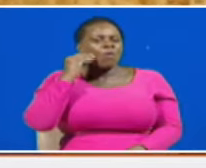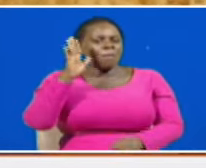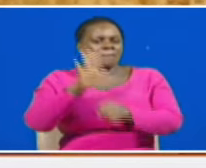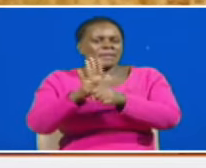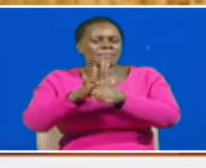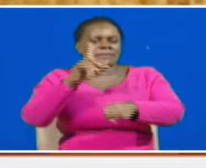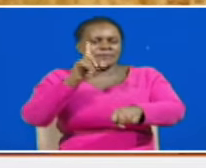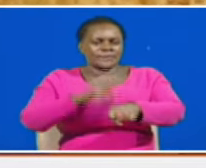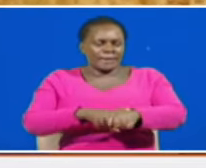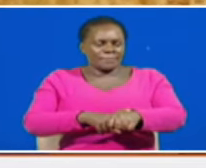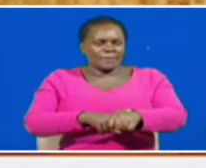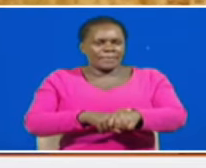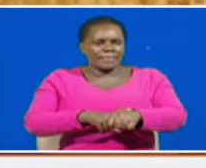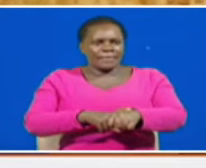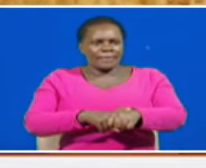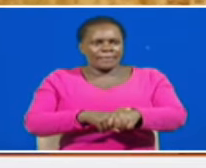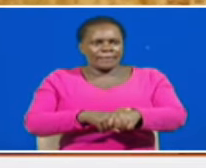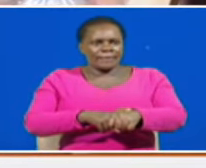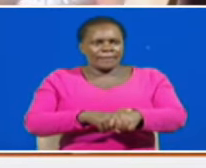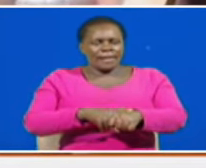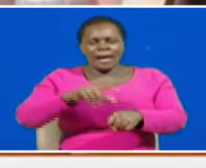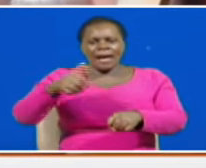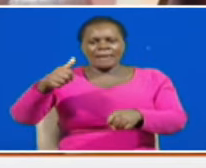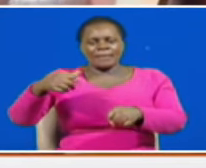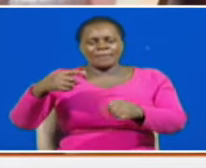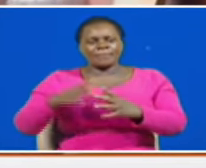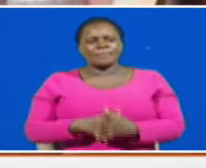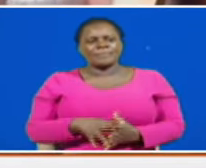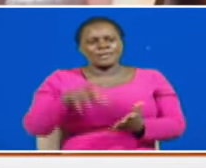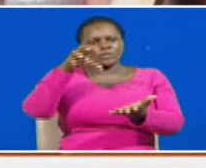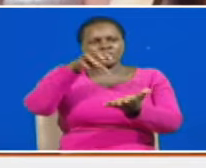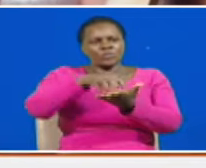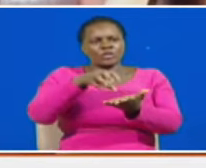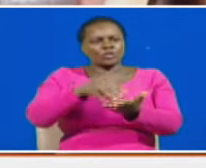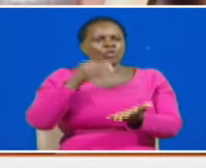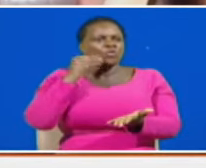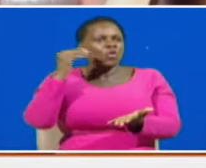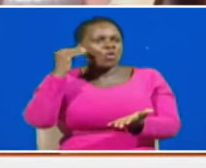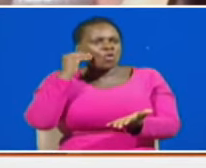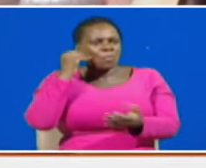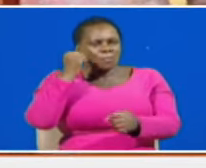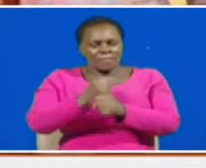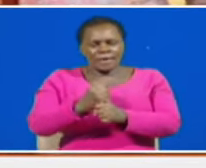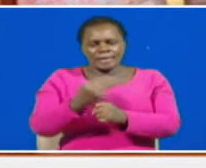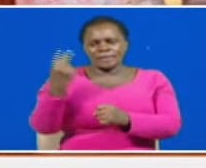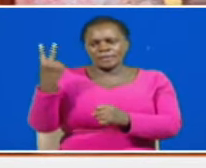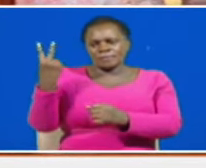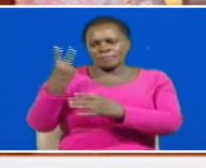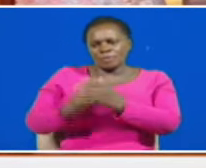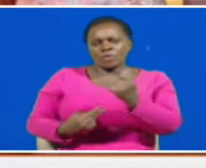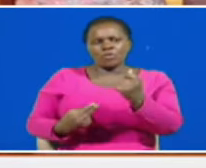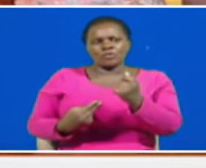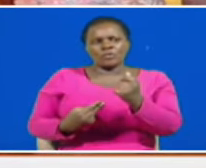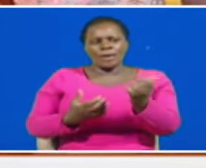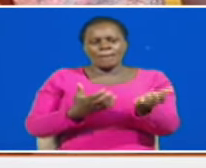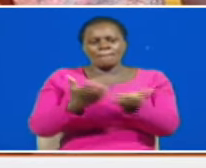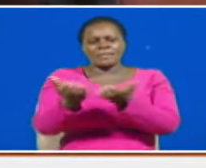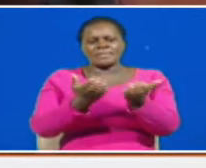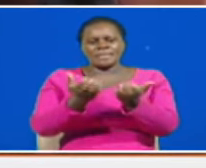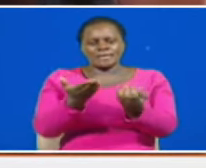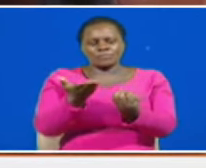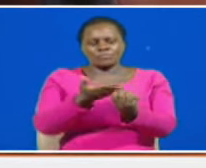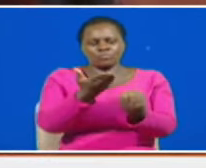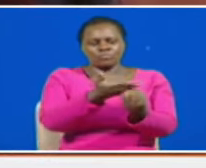sipati catch up na wenzangu. The conditions at home have pushed Florence and her sister into selling fried